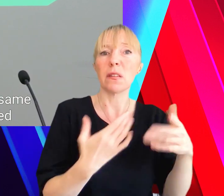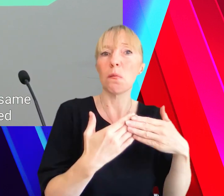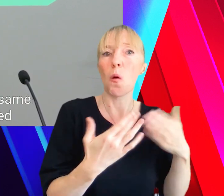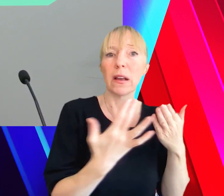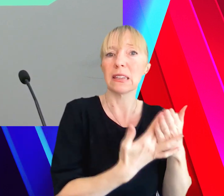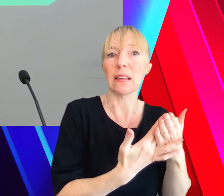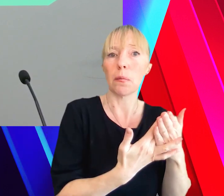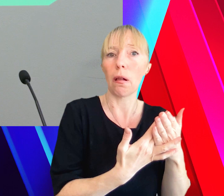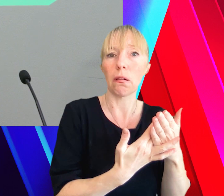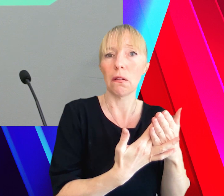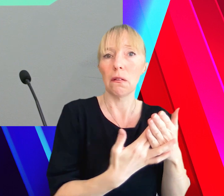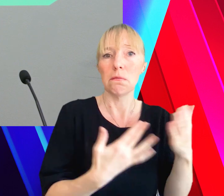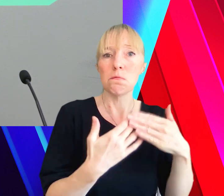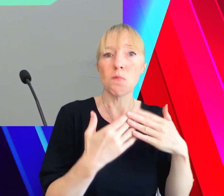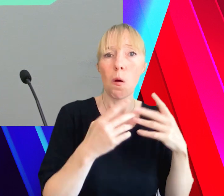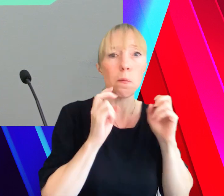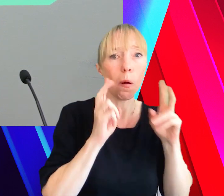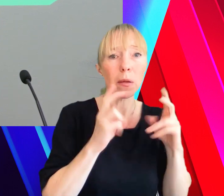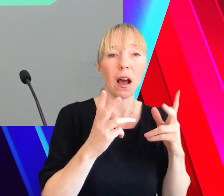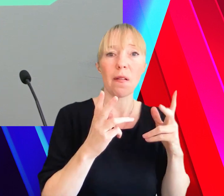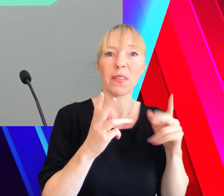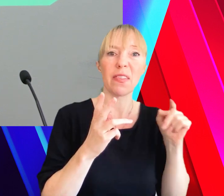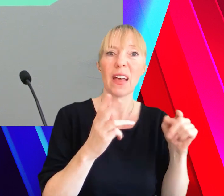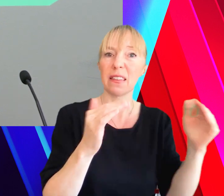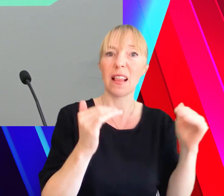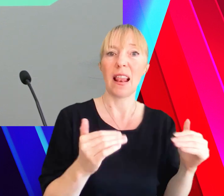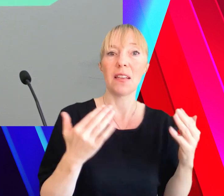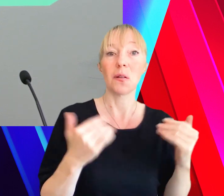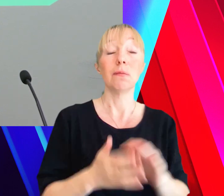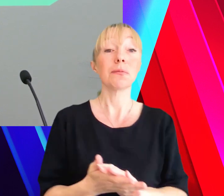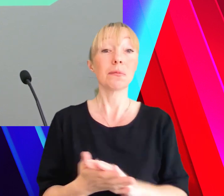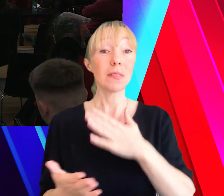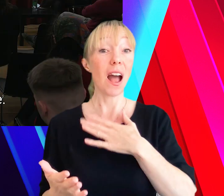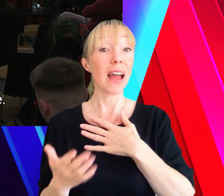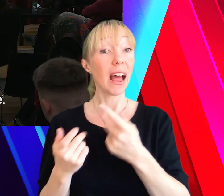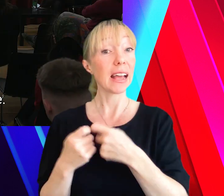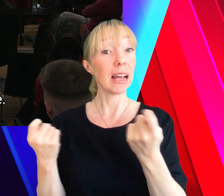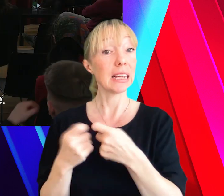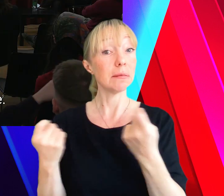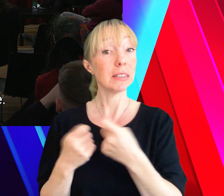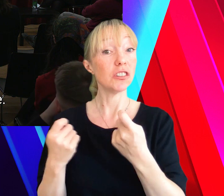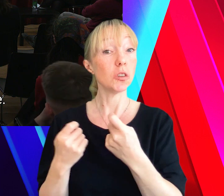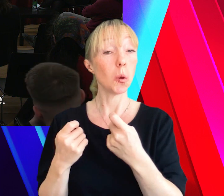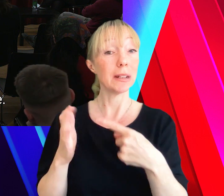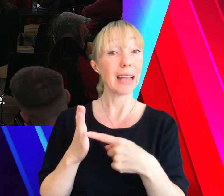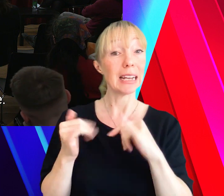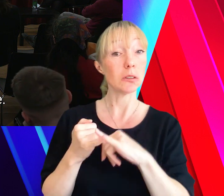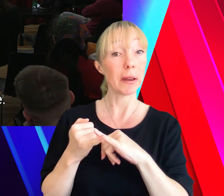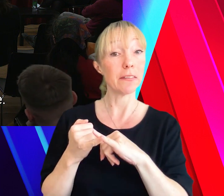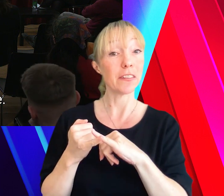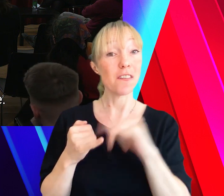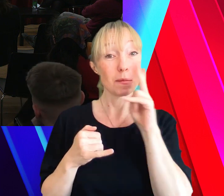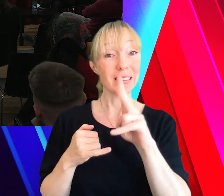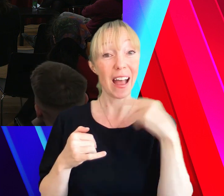deemed a little bit more accessible, essentially, to everyone, then less cool, man. I want an issue on Taylor Swift, please. I'd